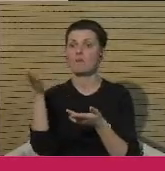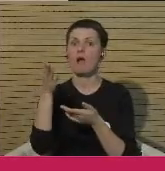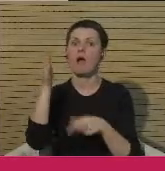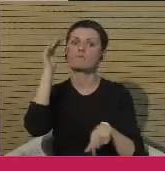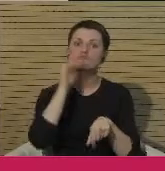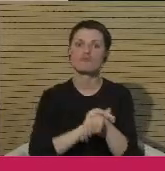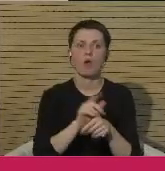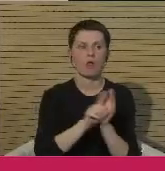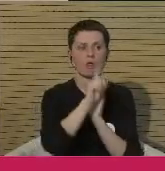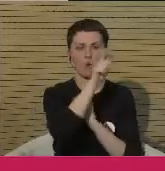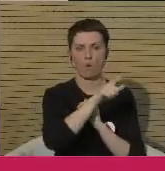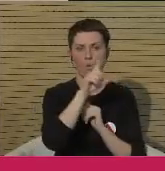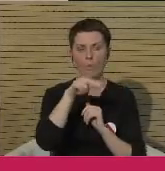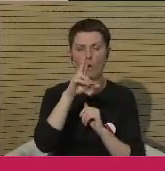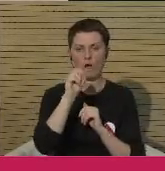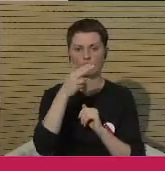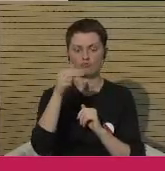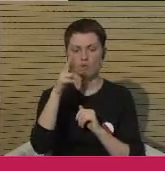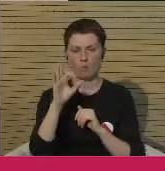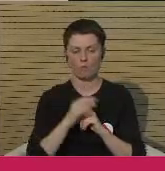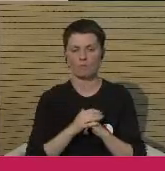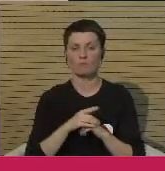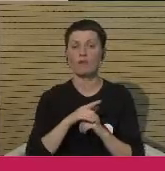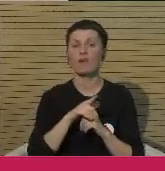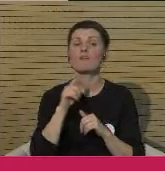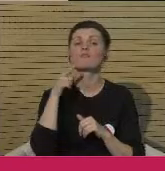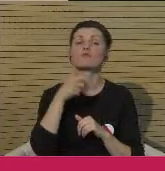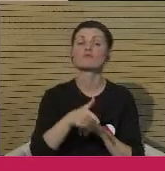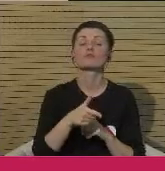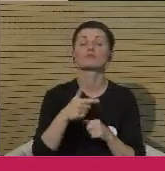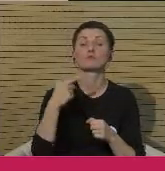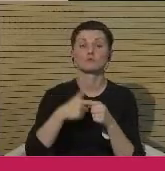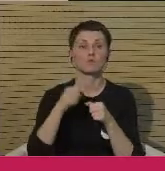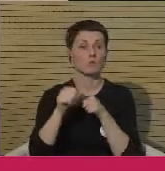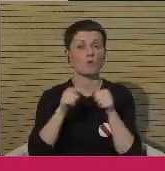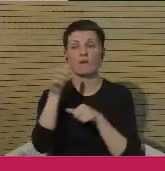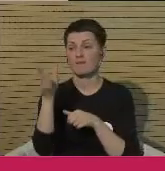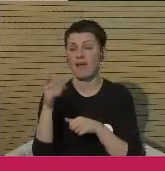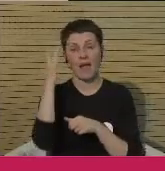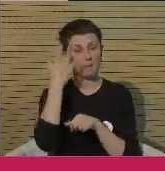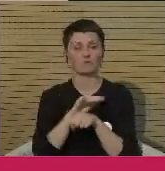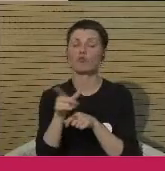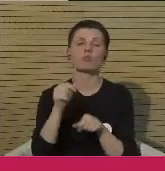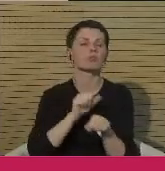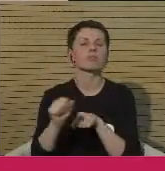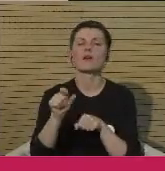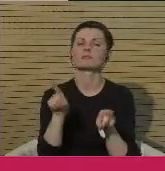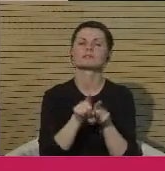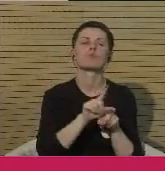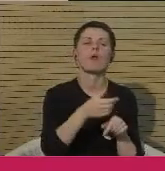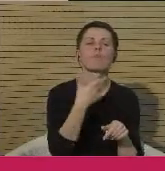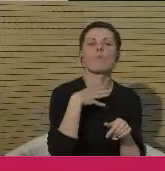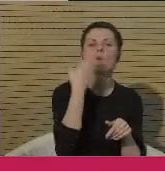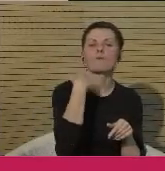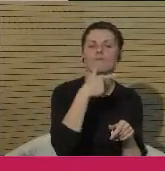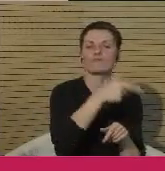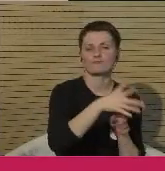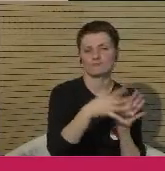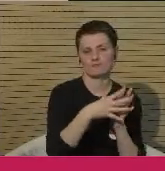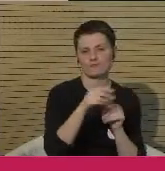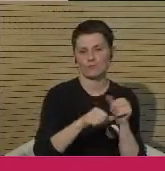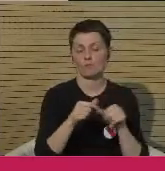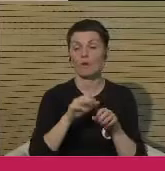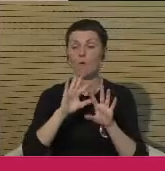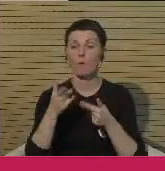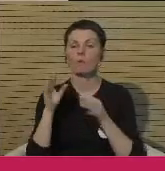Older generation, you can truly find it difficult to find pensioners who would